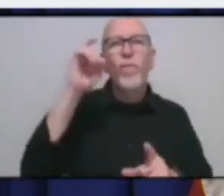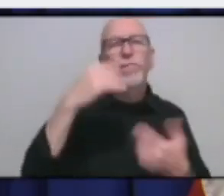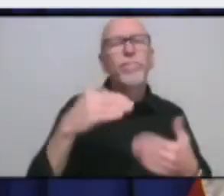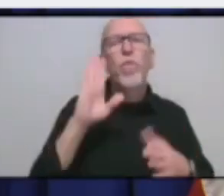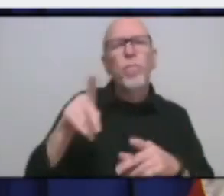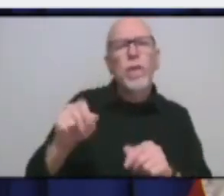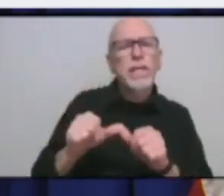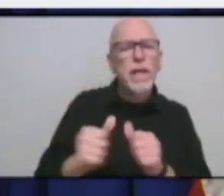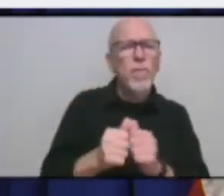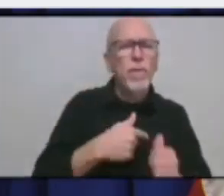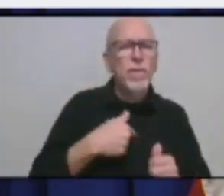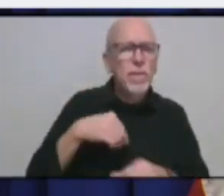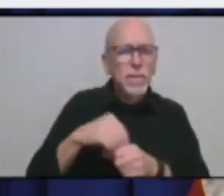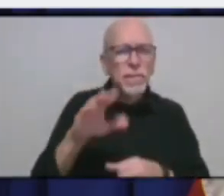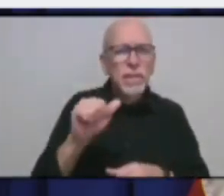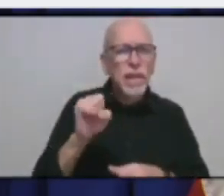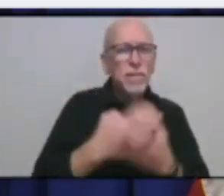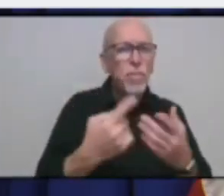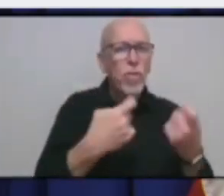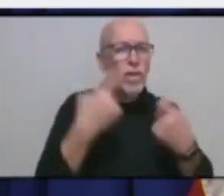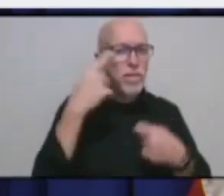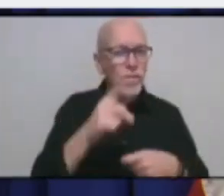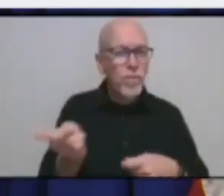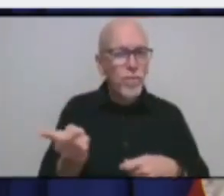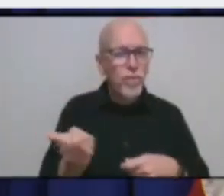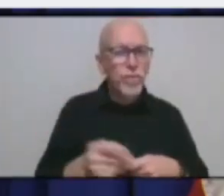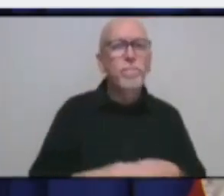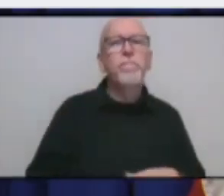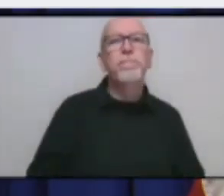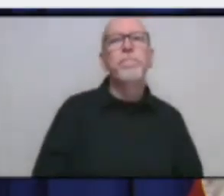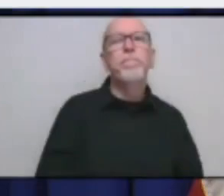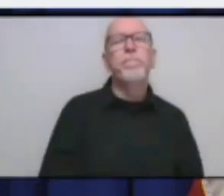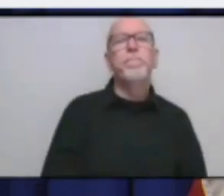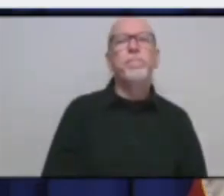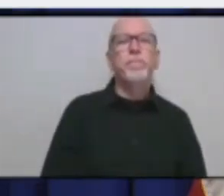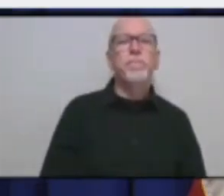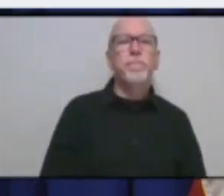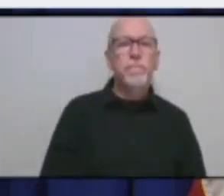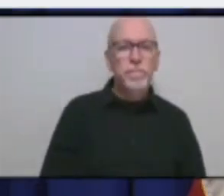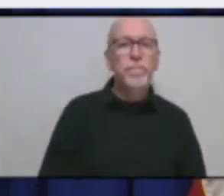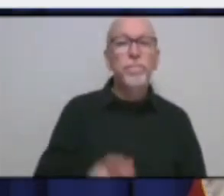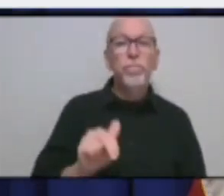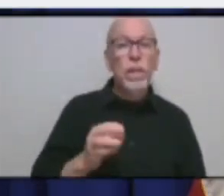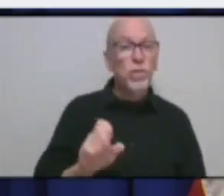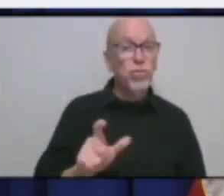us in case during our question and answer time they have questions for you. Rachel?